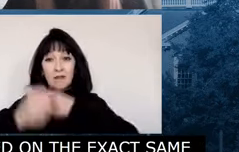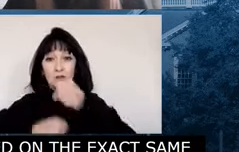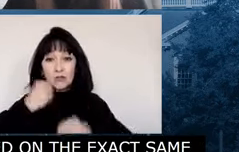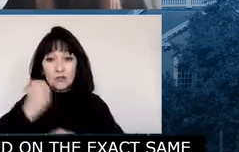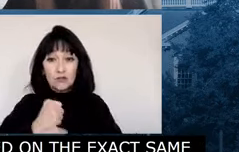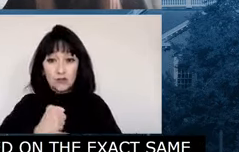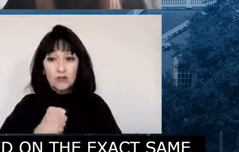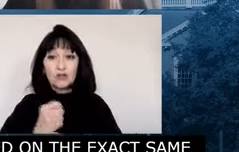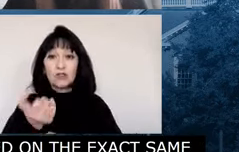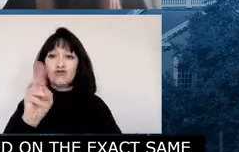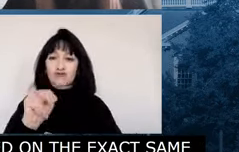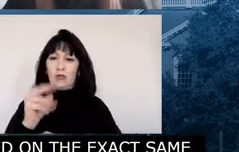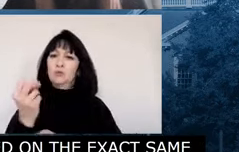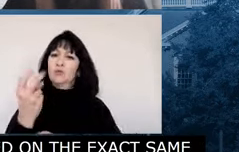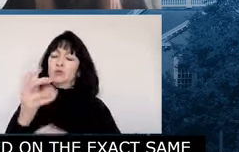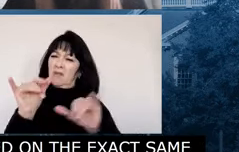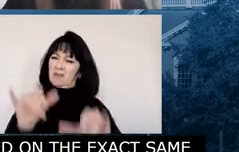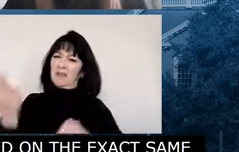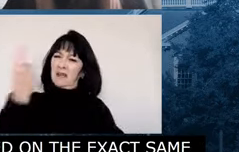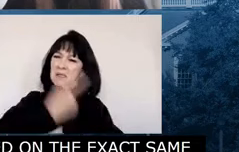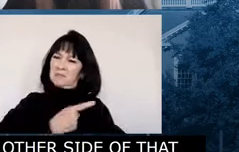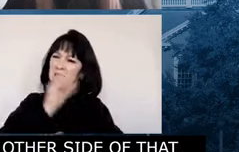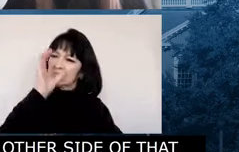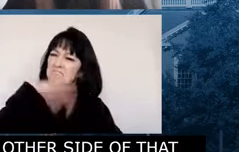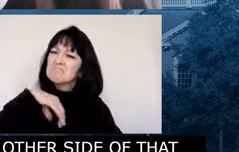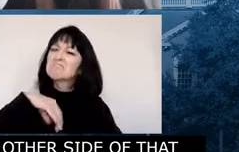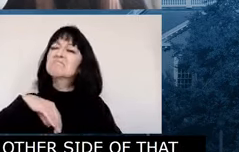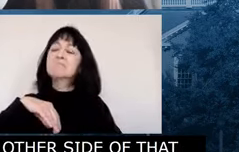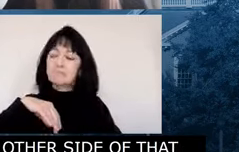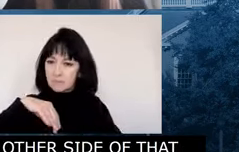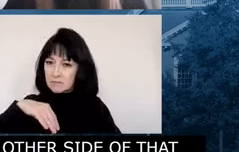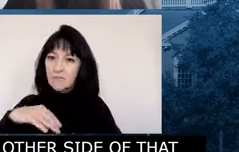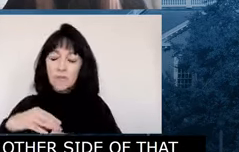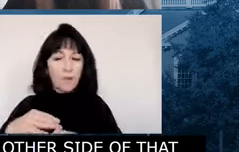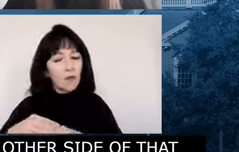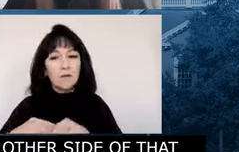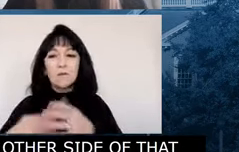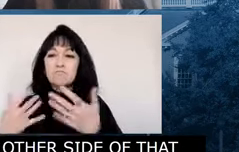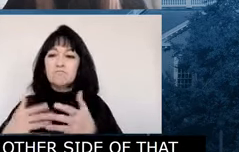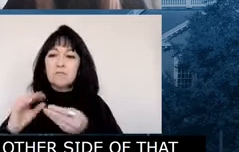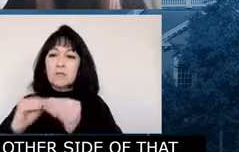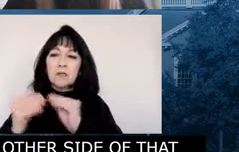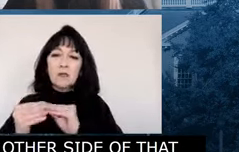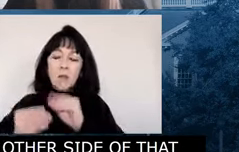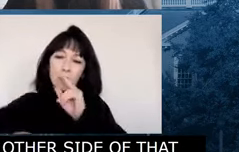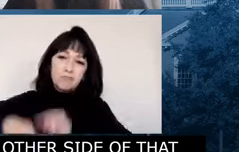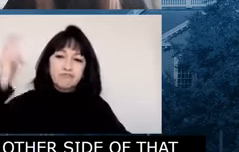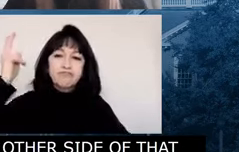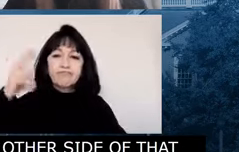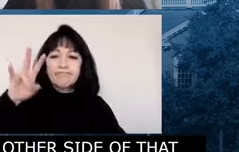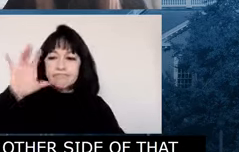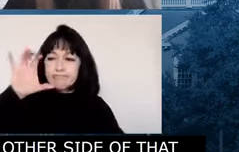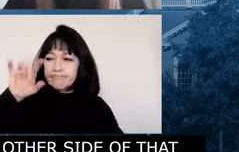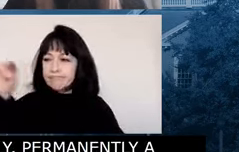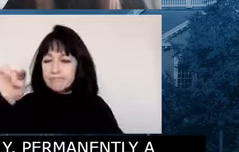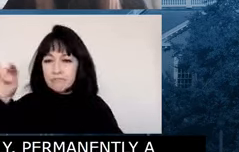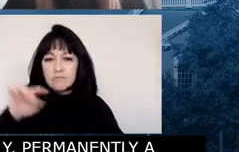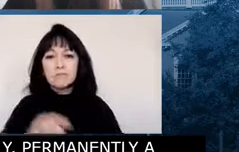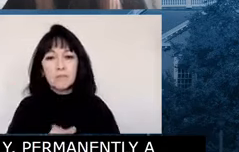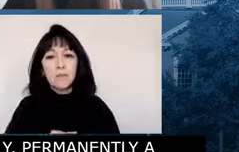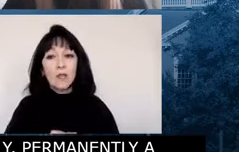hopefully permanently, pretty steep decline. We're helping decompress in